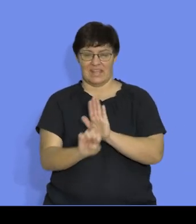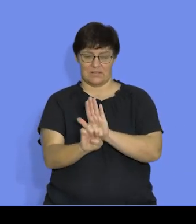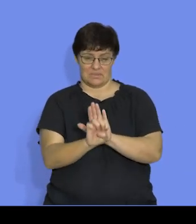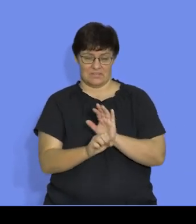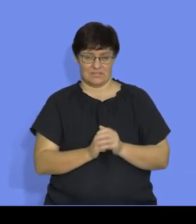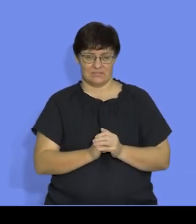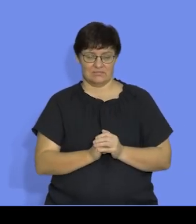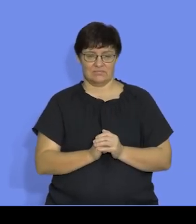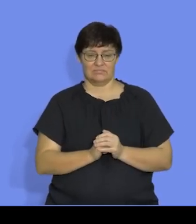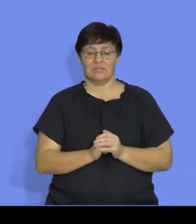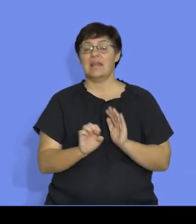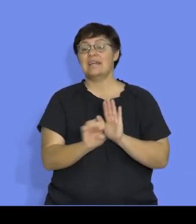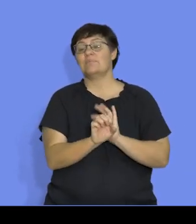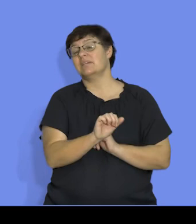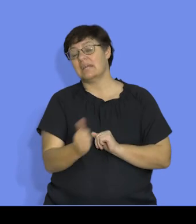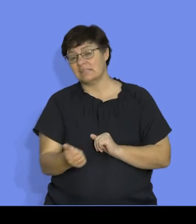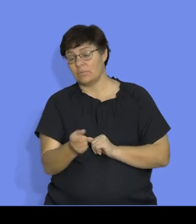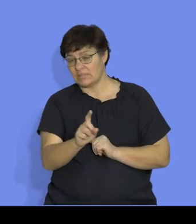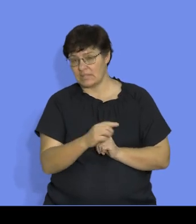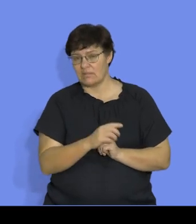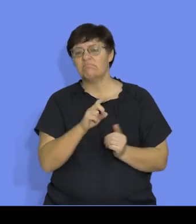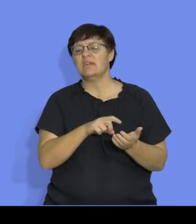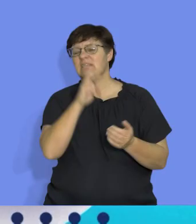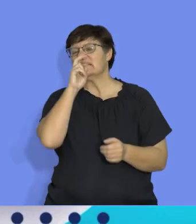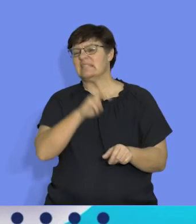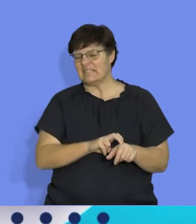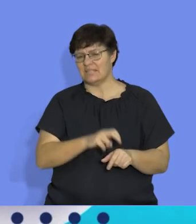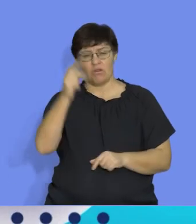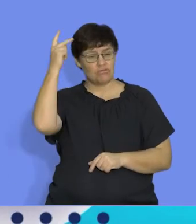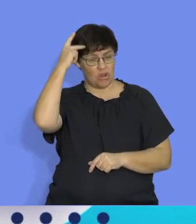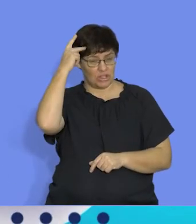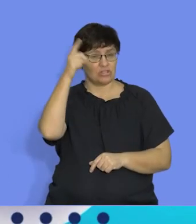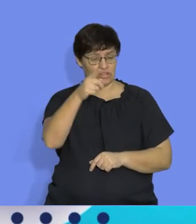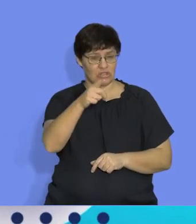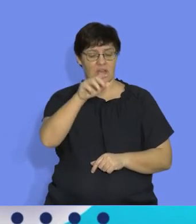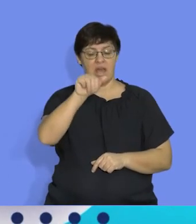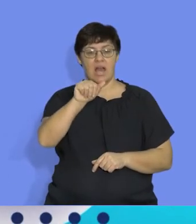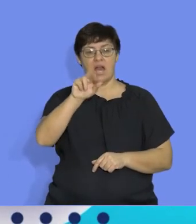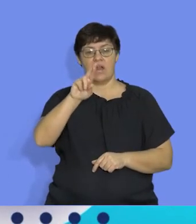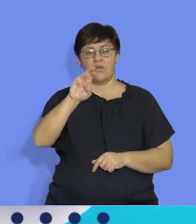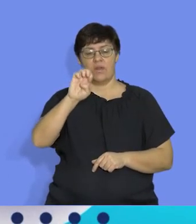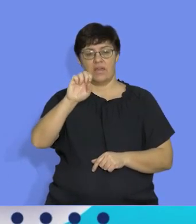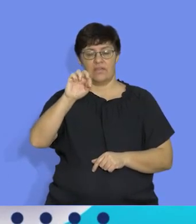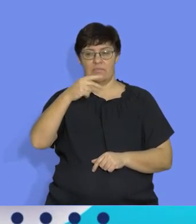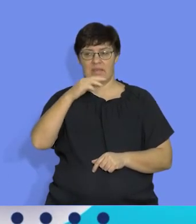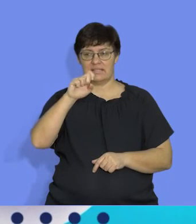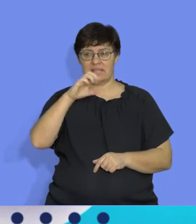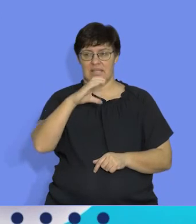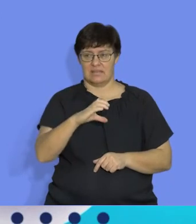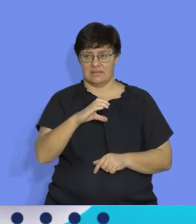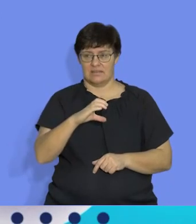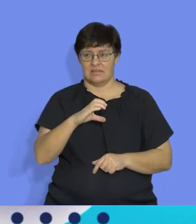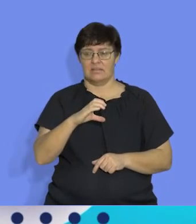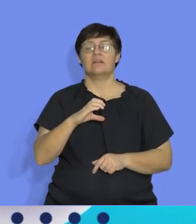example. The next example is going to require your knowledge of arithmetic sequences as